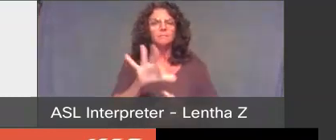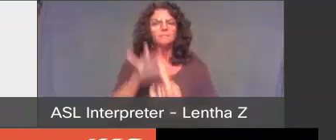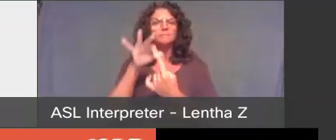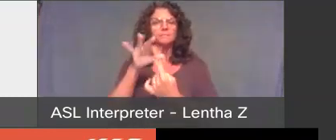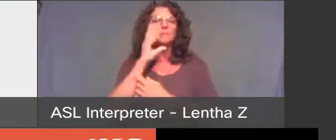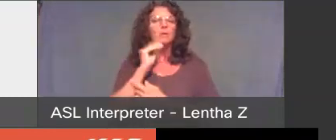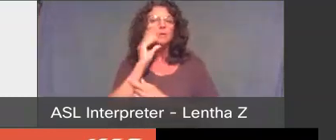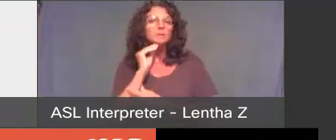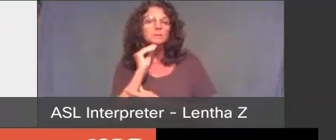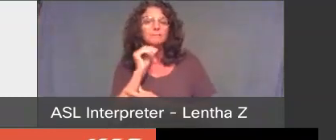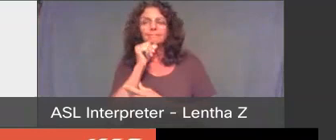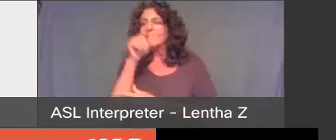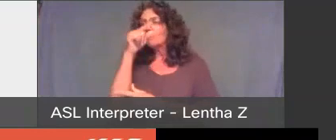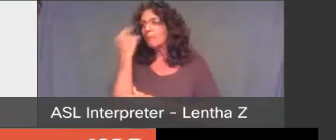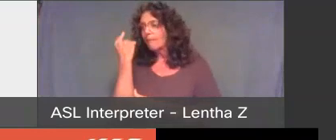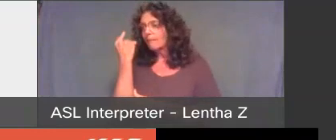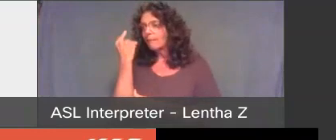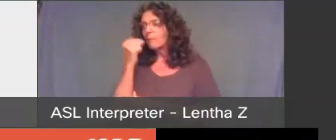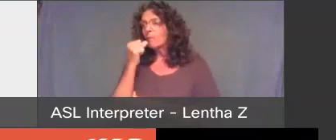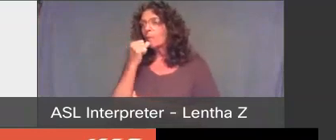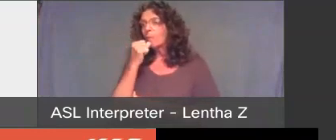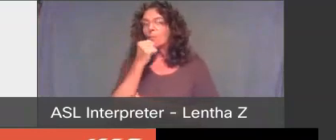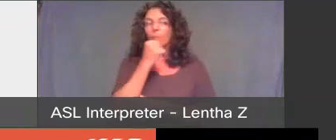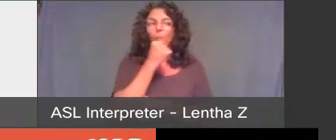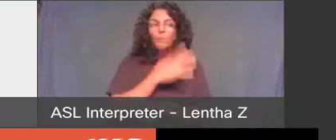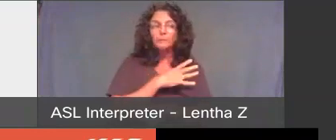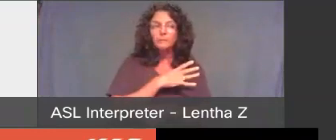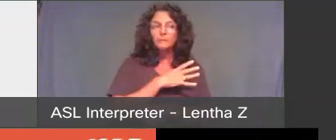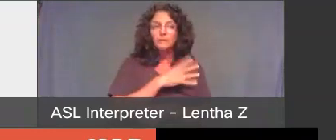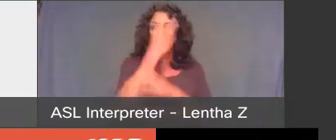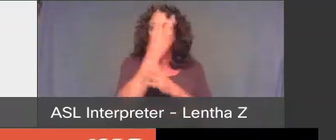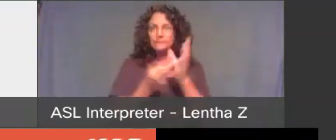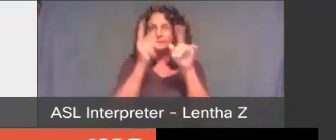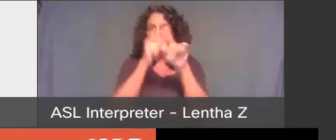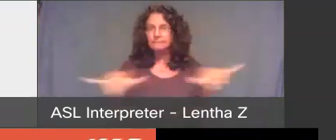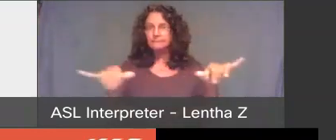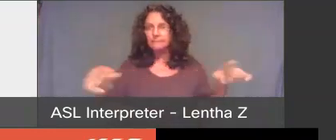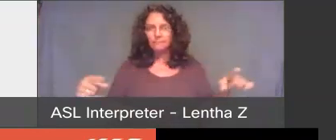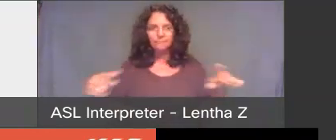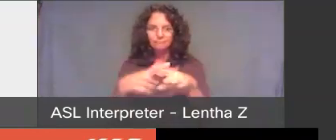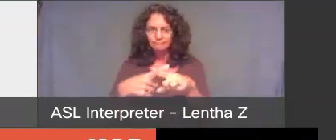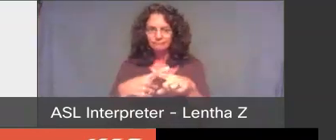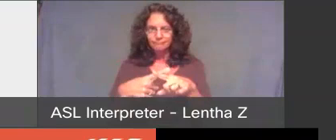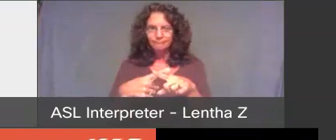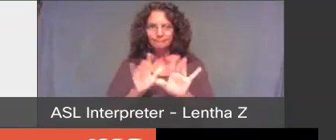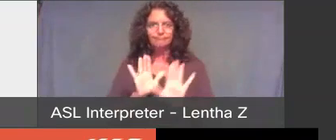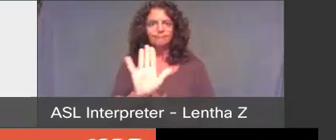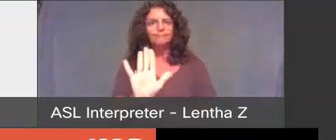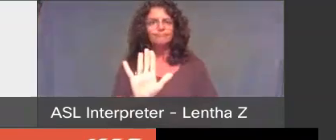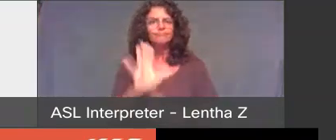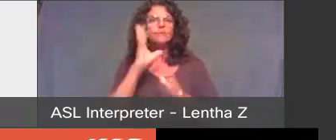not just being Black and being a woman, but that being both at the same time creates its own experience